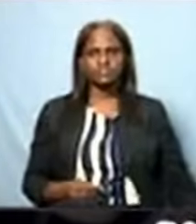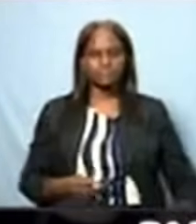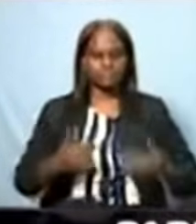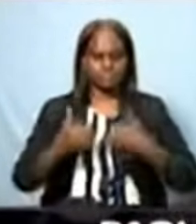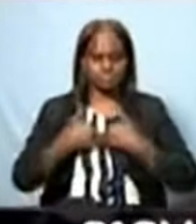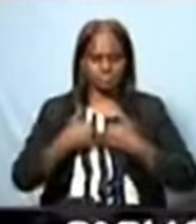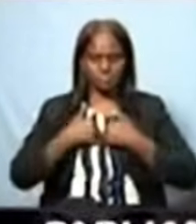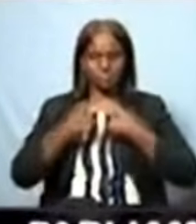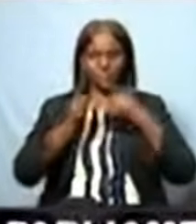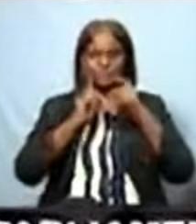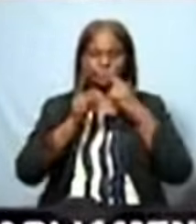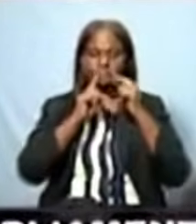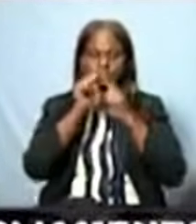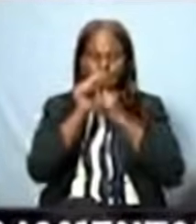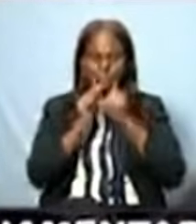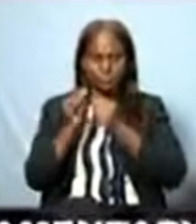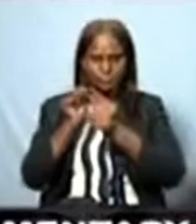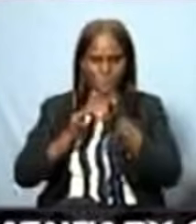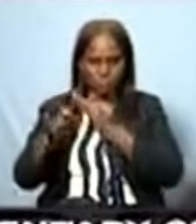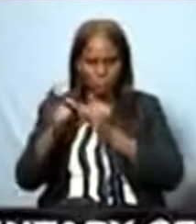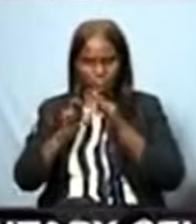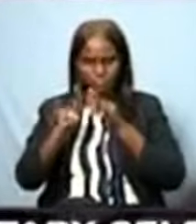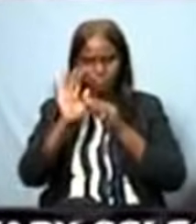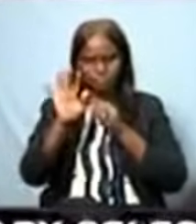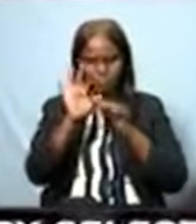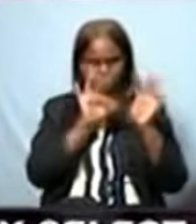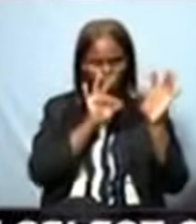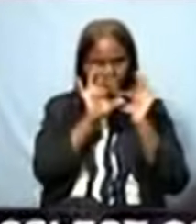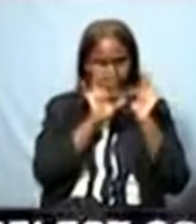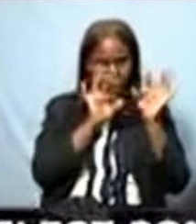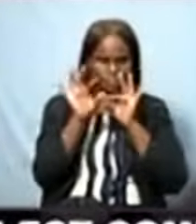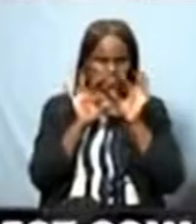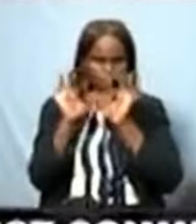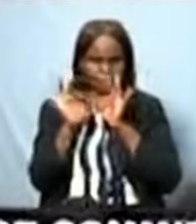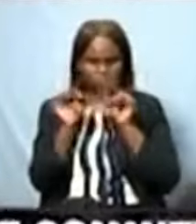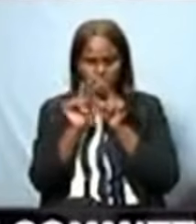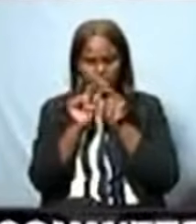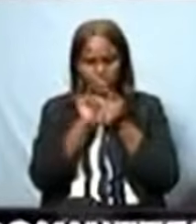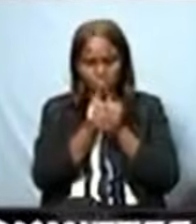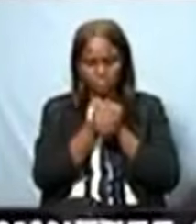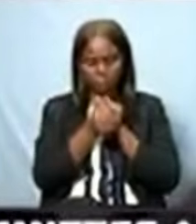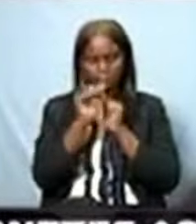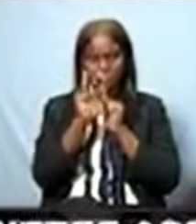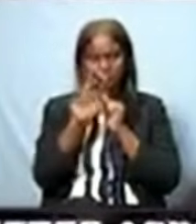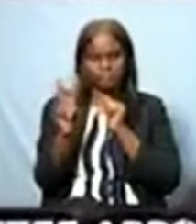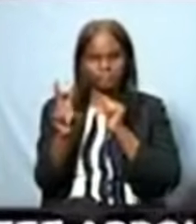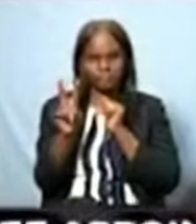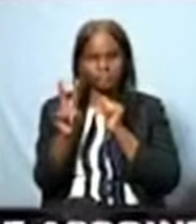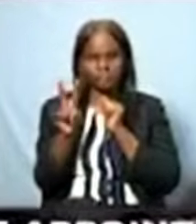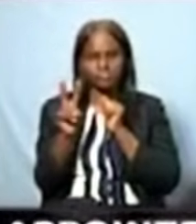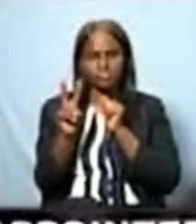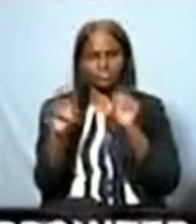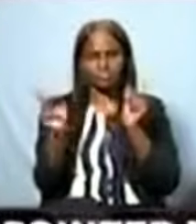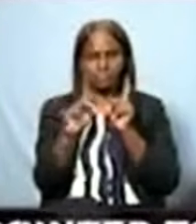he talked about the definition of the nomination. Then Article 52, where he's saying let